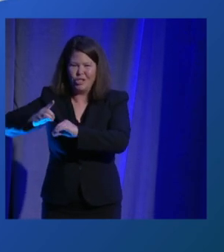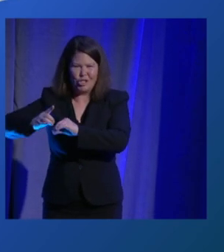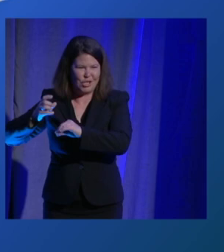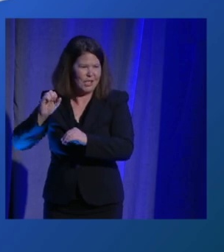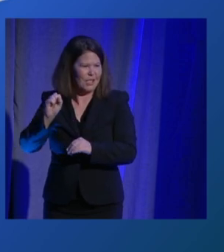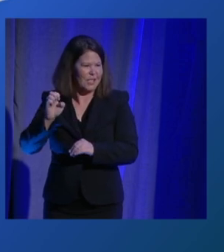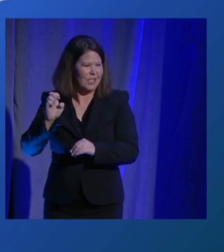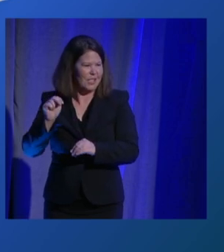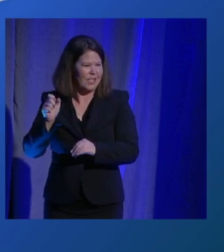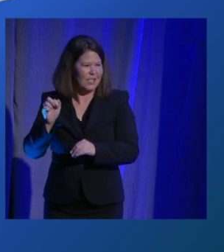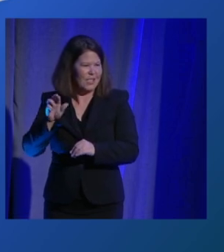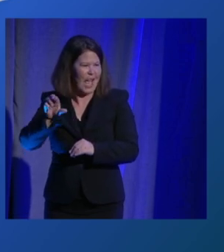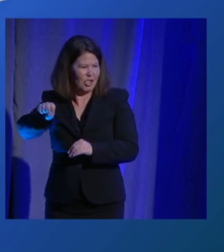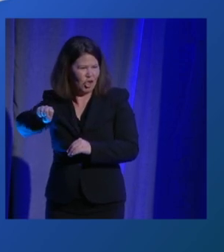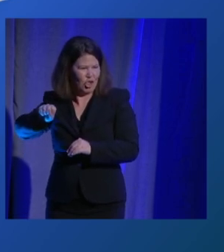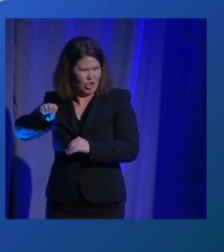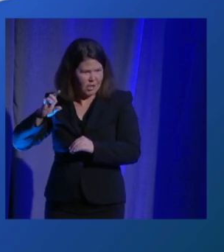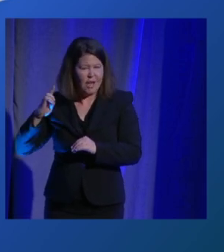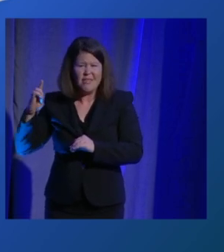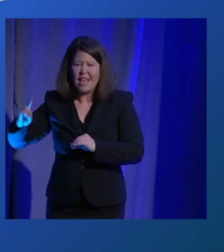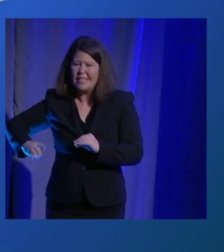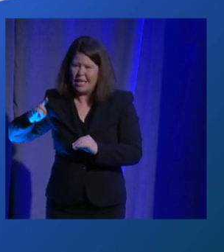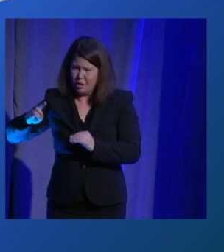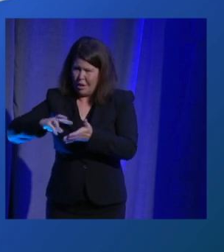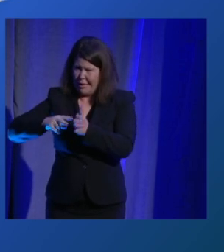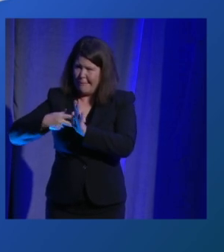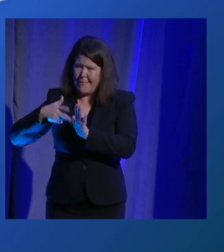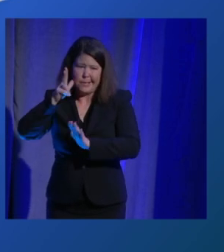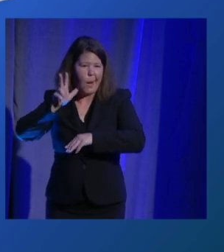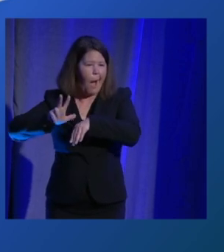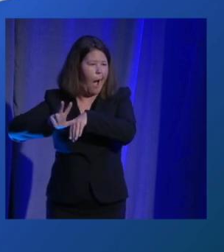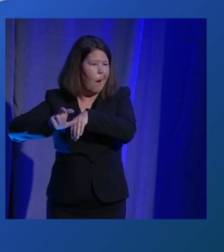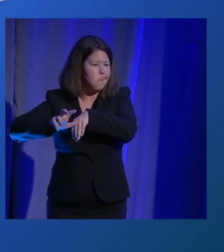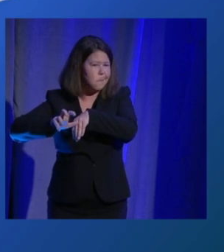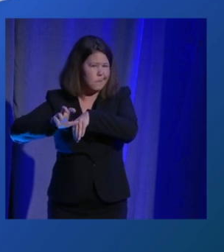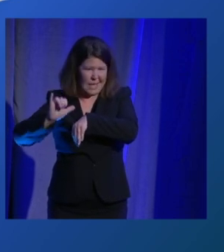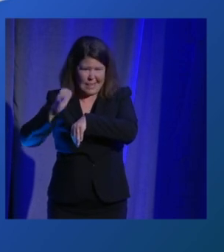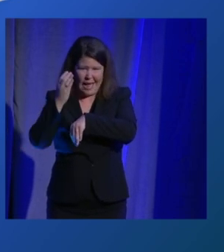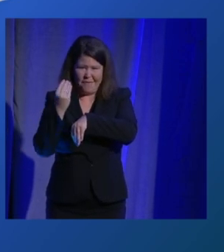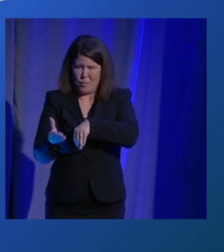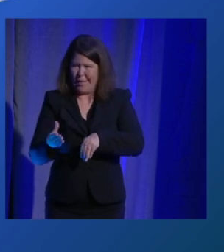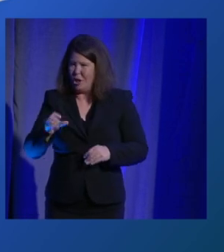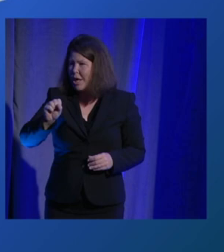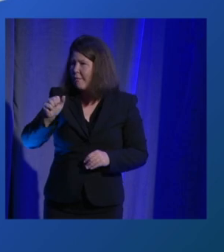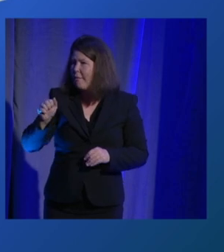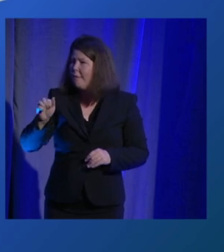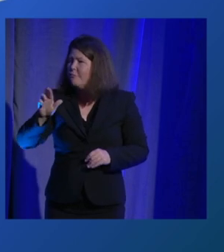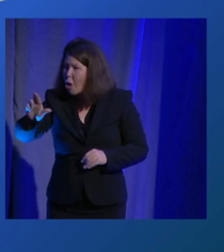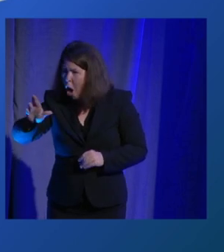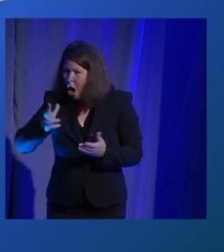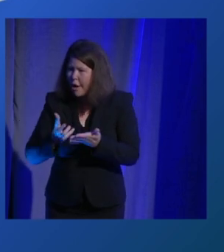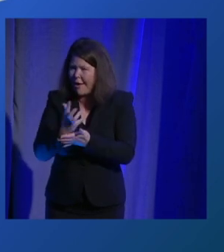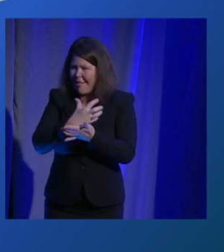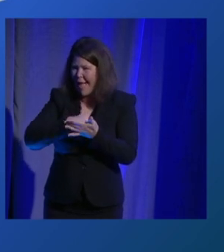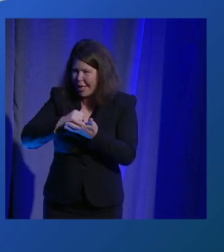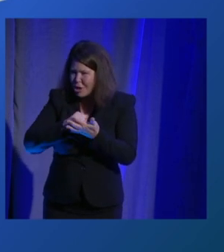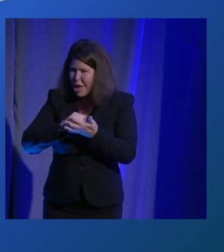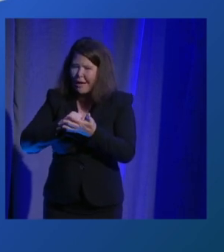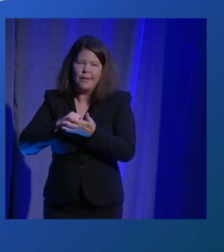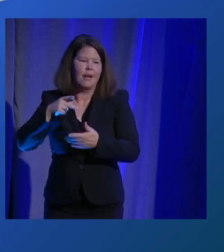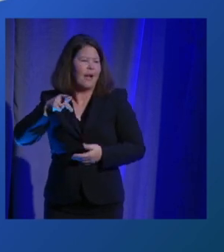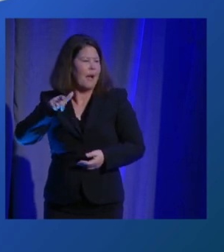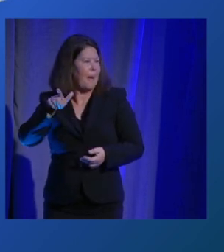based on the sensor that's collecting the information it's the SAR collection platform it is the